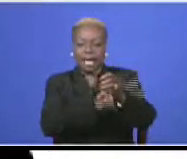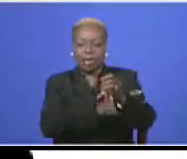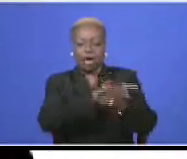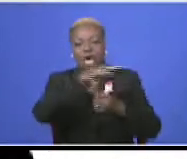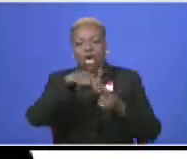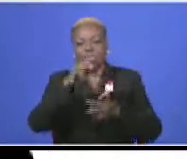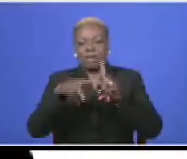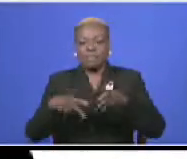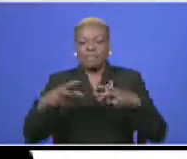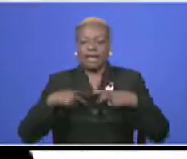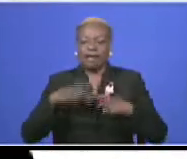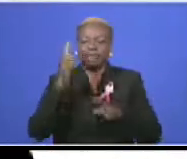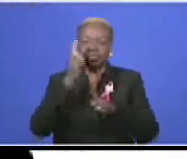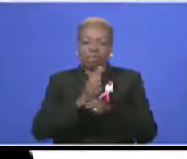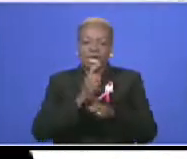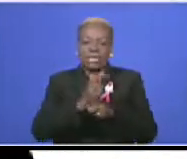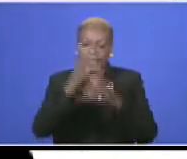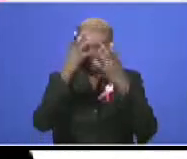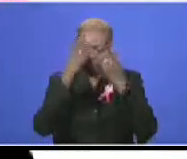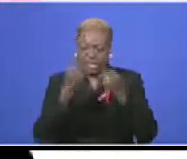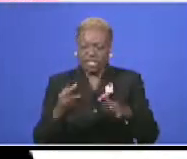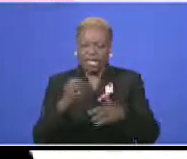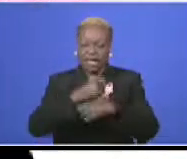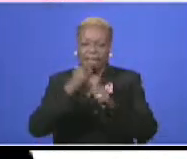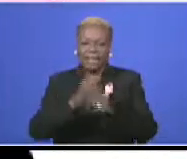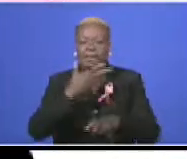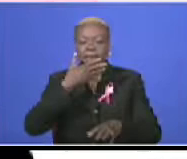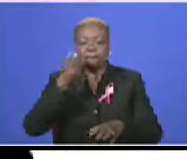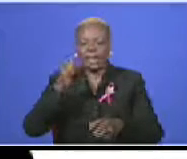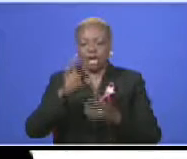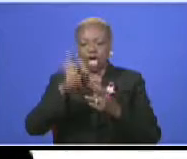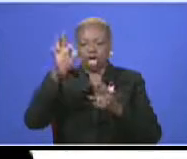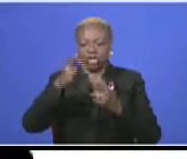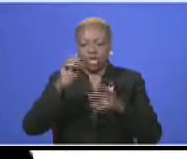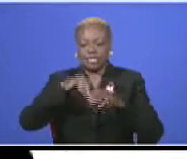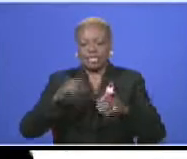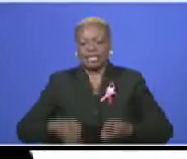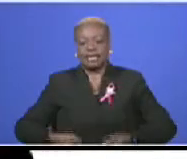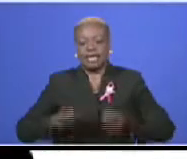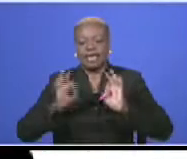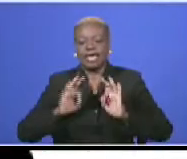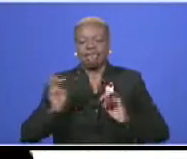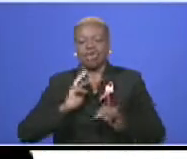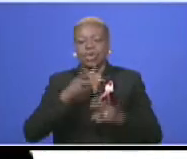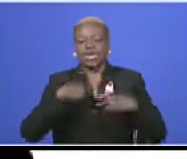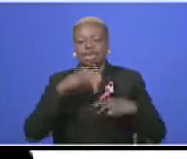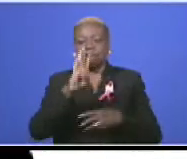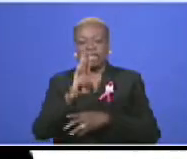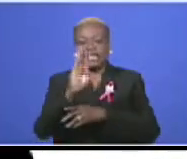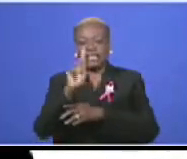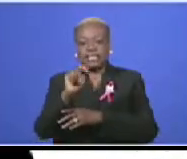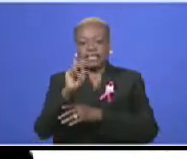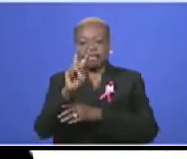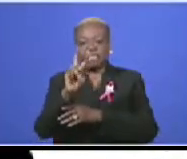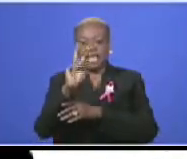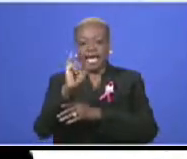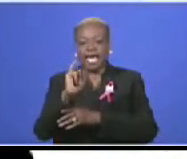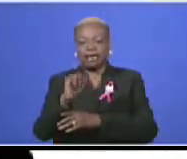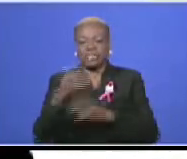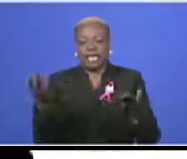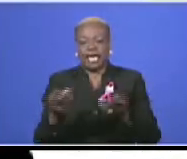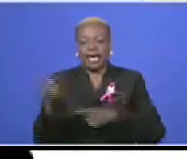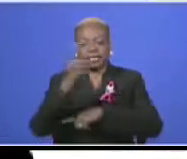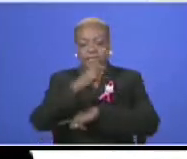the right information, they can make better choices inside their life. And so we have BTVI, who is here today